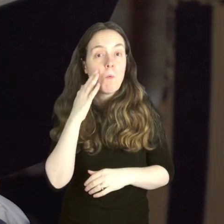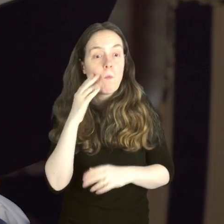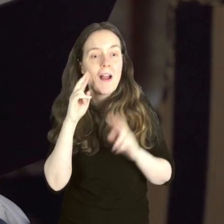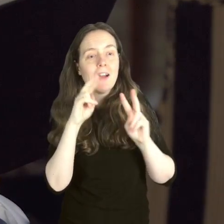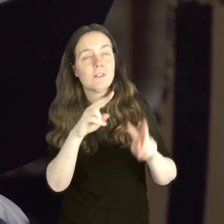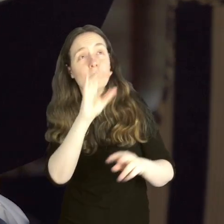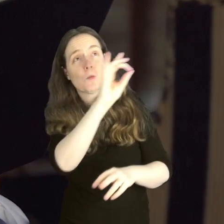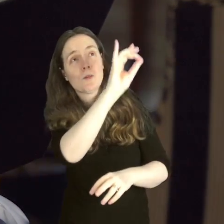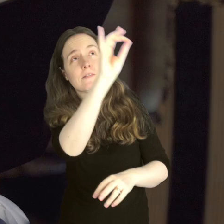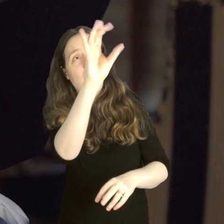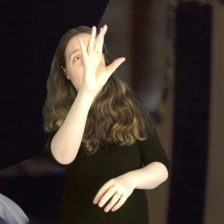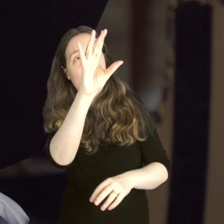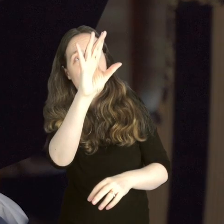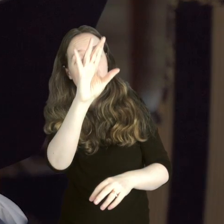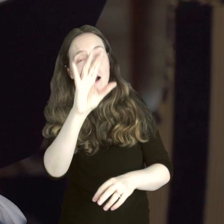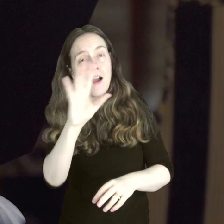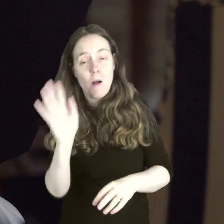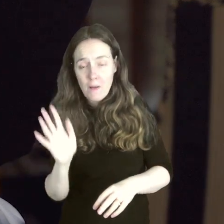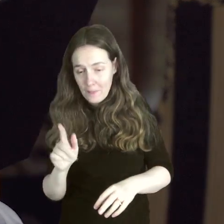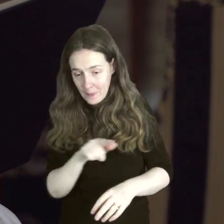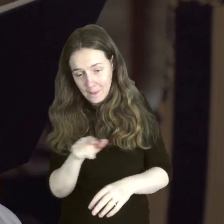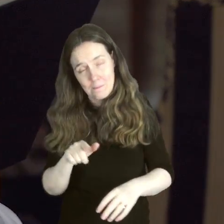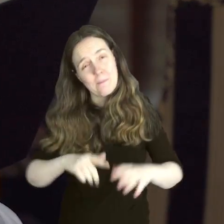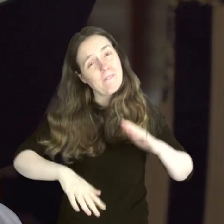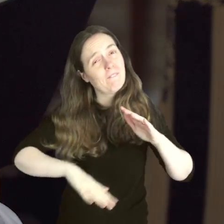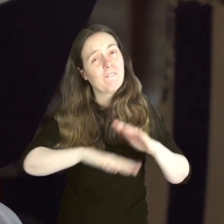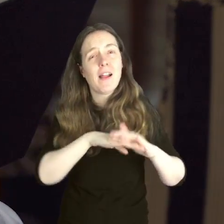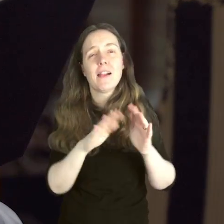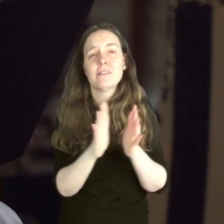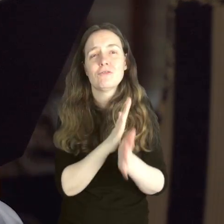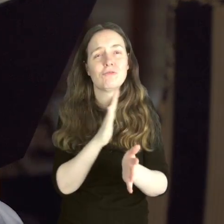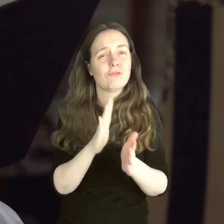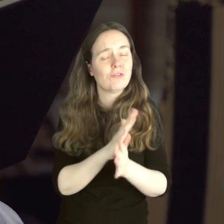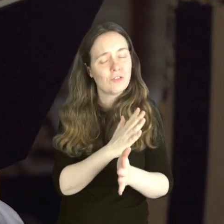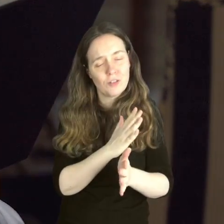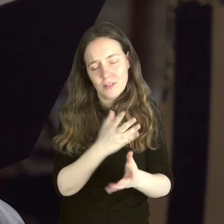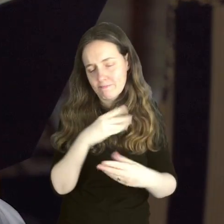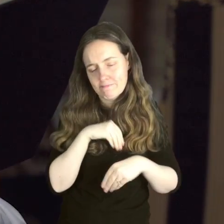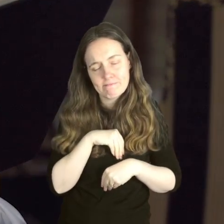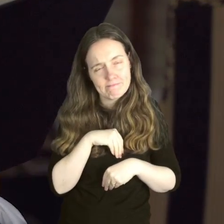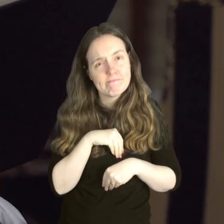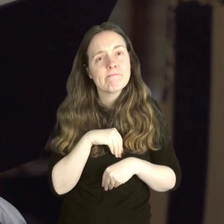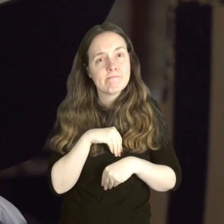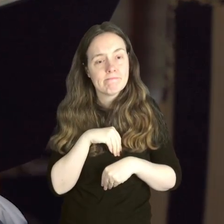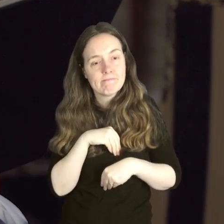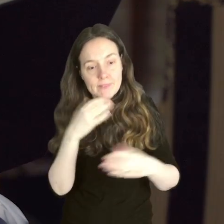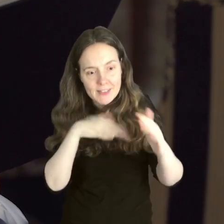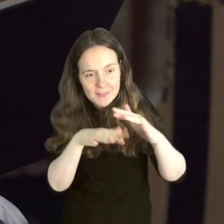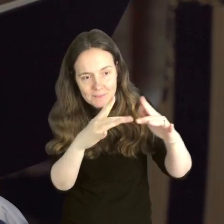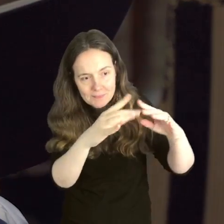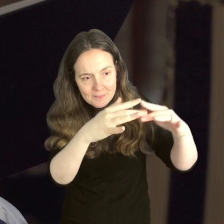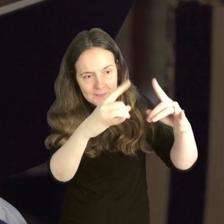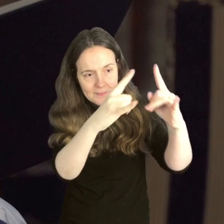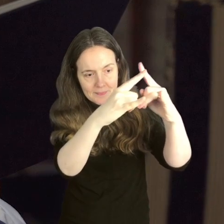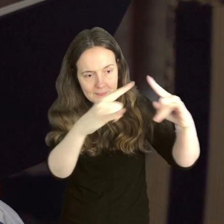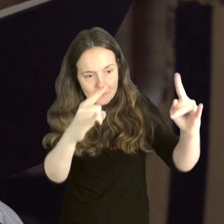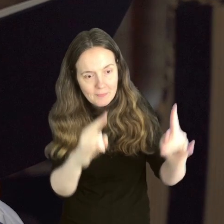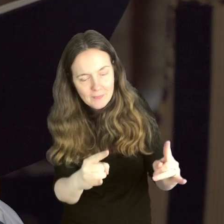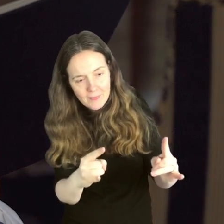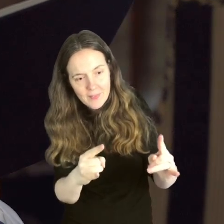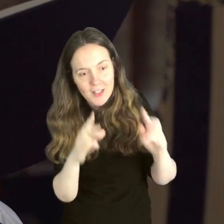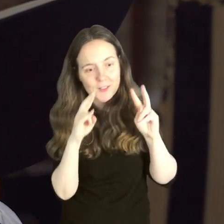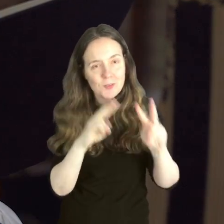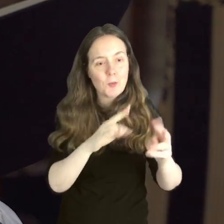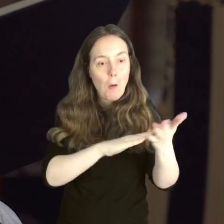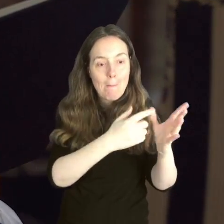When they saw the star, they were filled with joy. They entered the house and saw the child with his